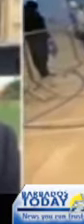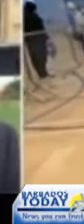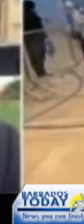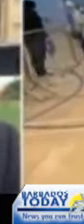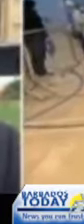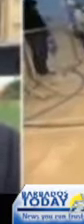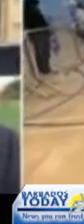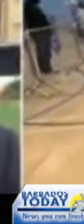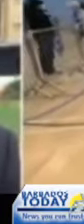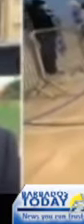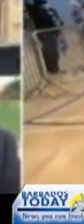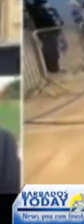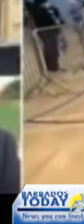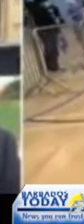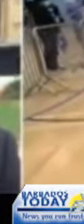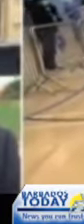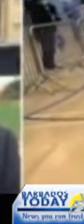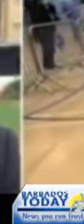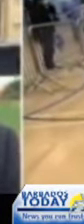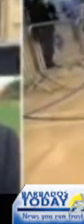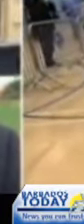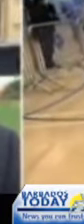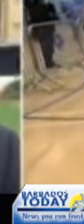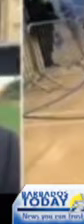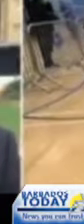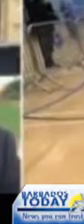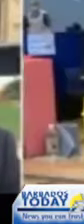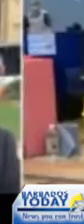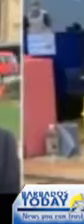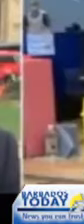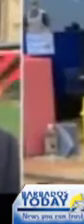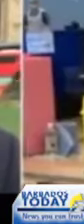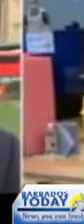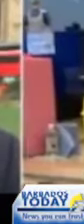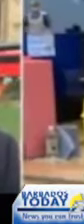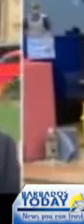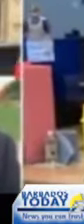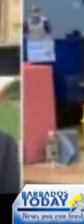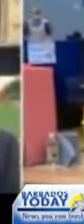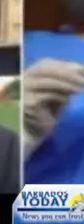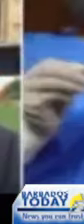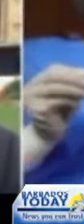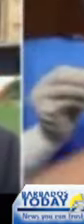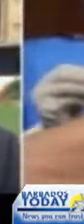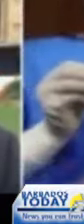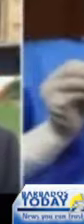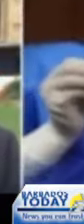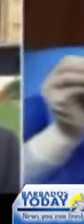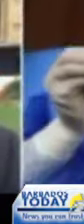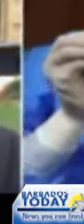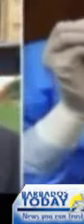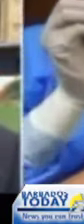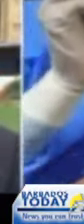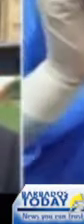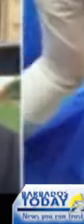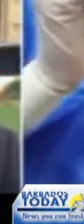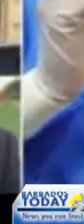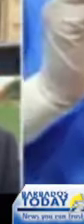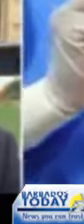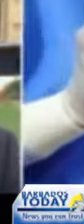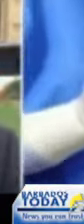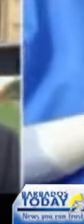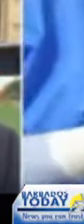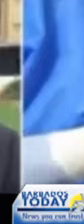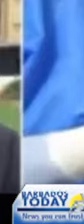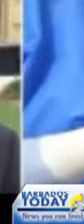discuss, among other topics, how to speed up the rollout of vaccinations against the novel coronavirus. The EU and the US both announced that